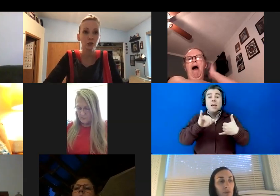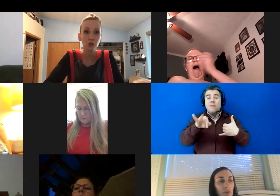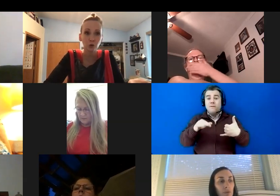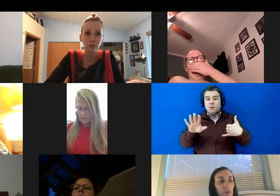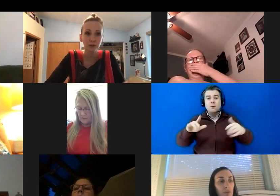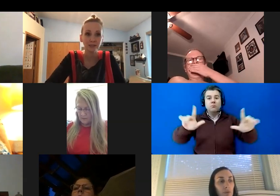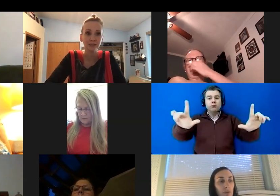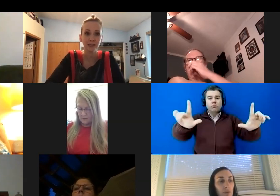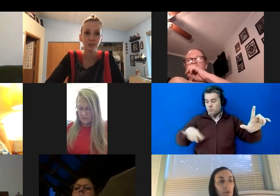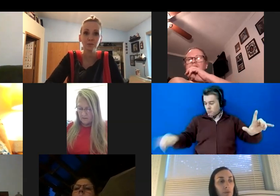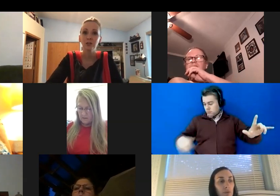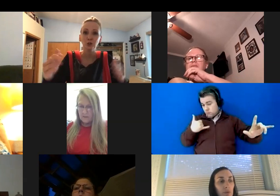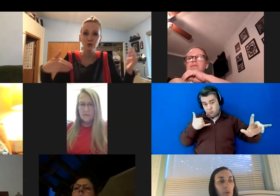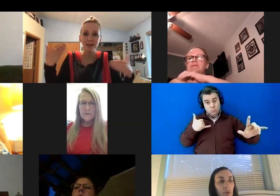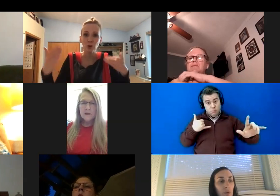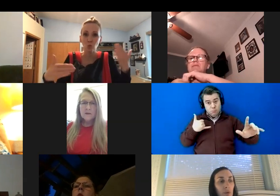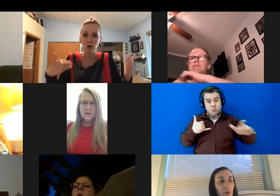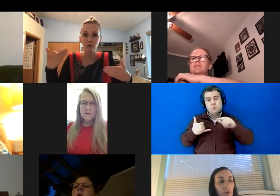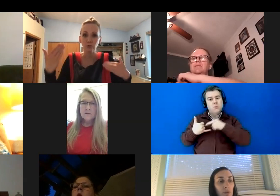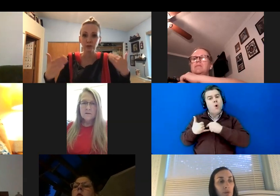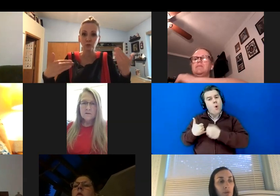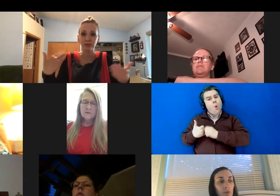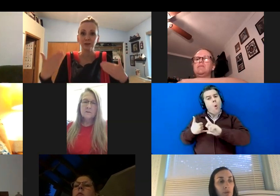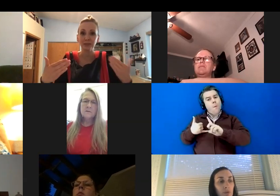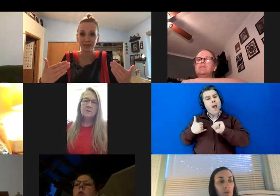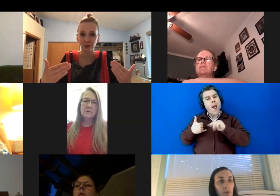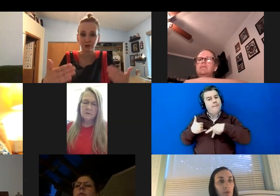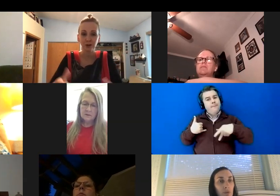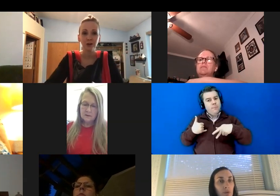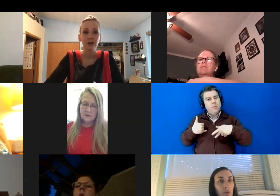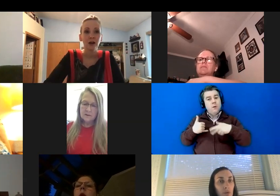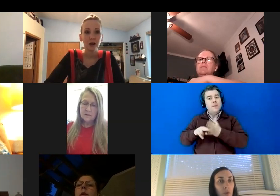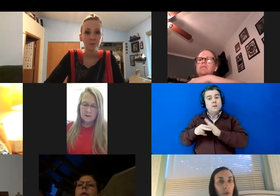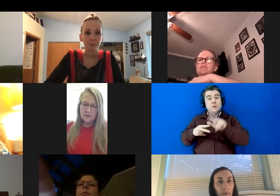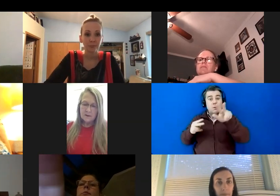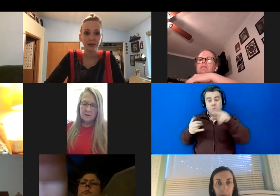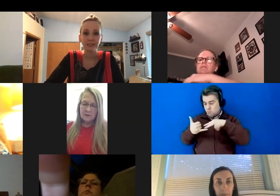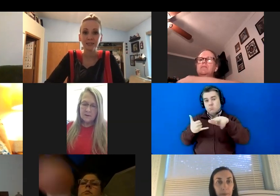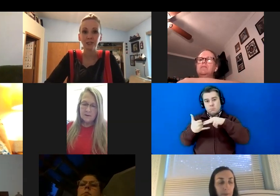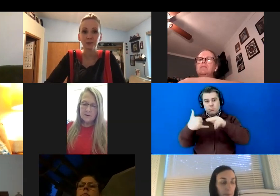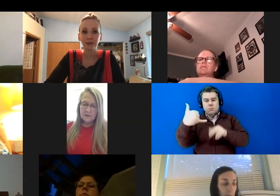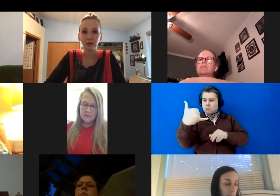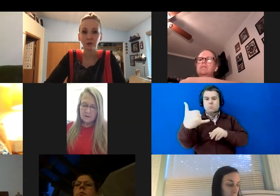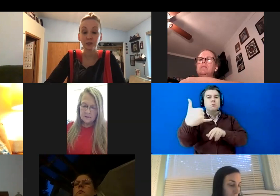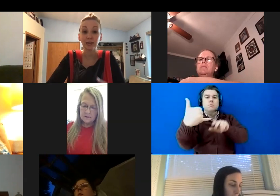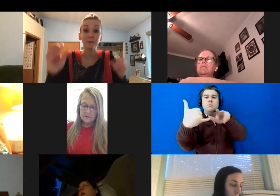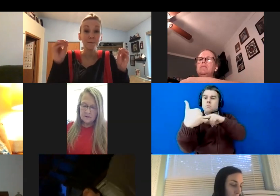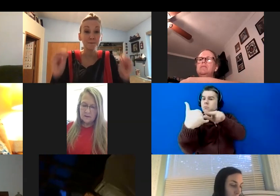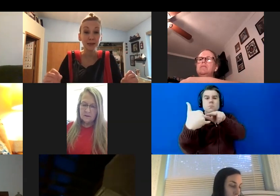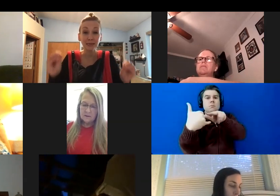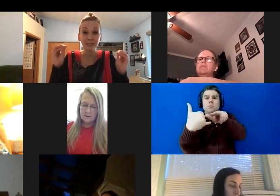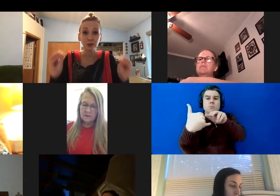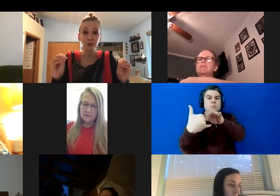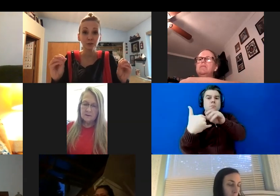just go to the Plexus Engage app so you can kind of walk through this with him together. And he's going to explain how to do this. And